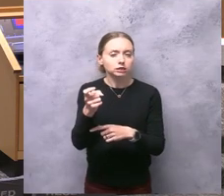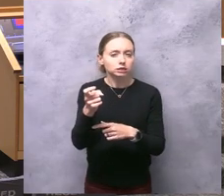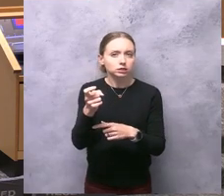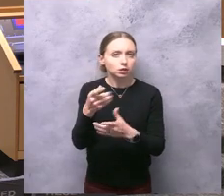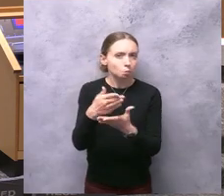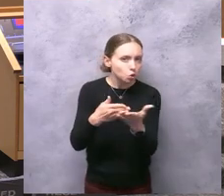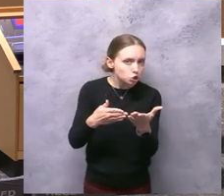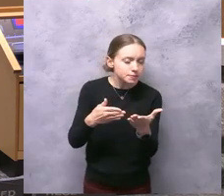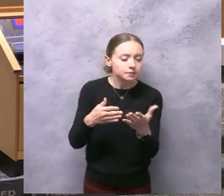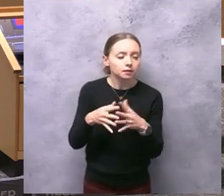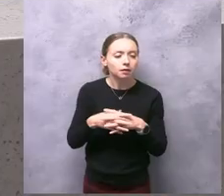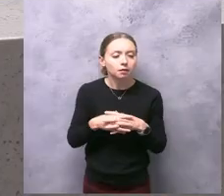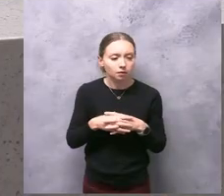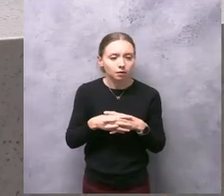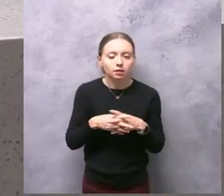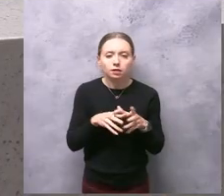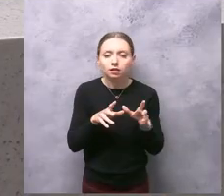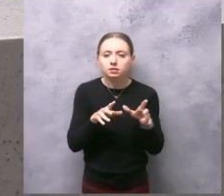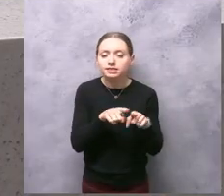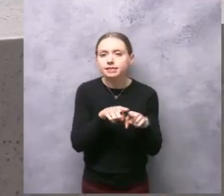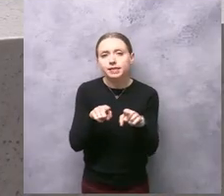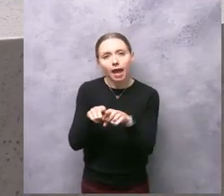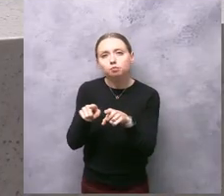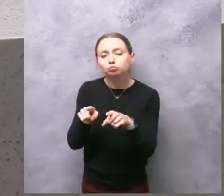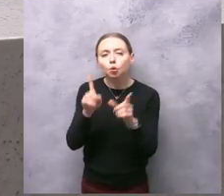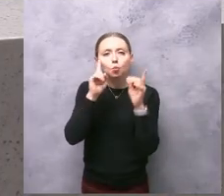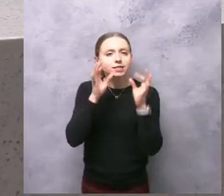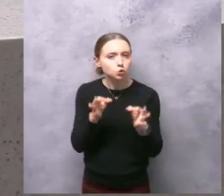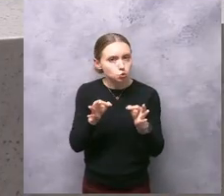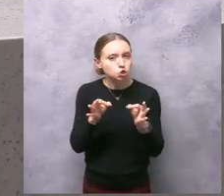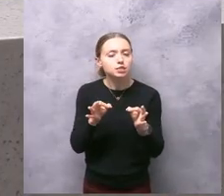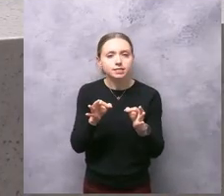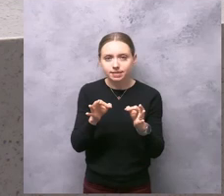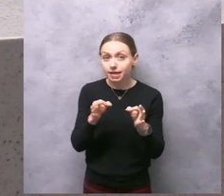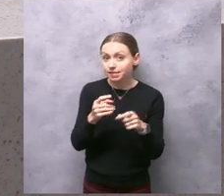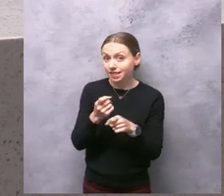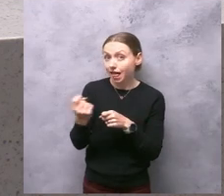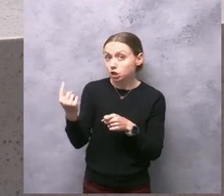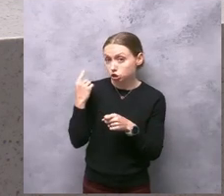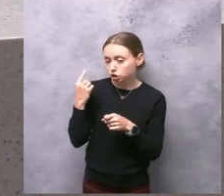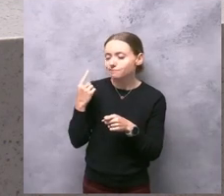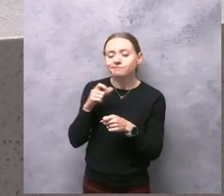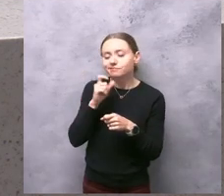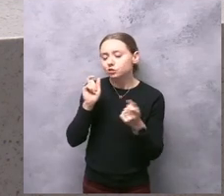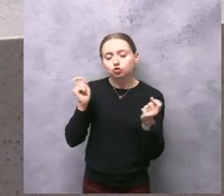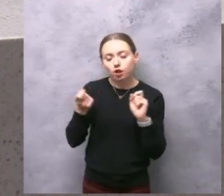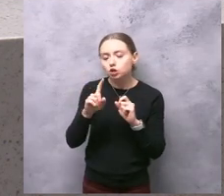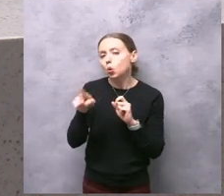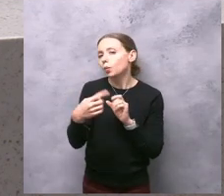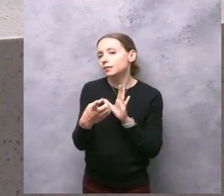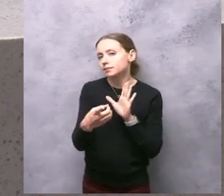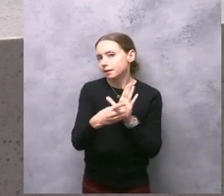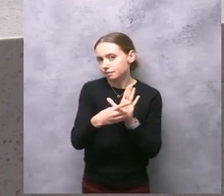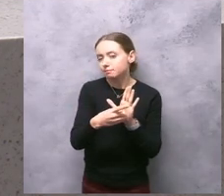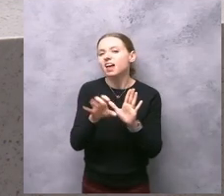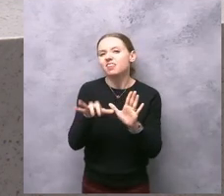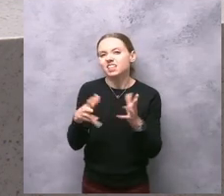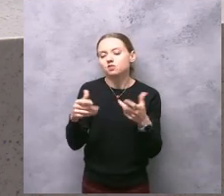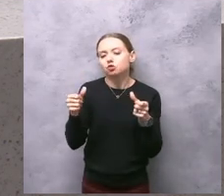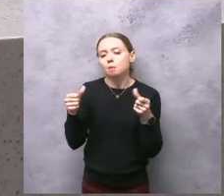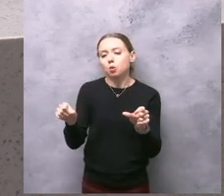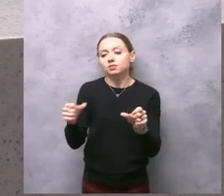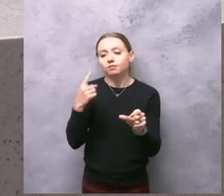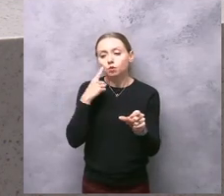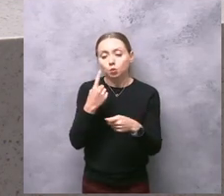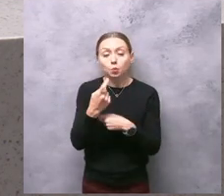portion. It's the same resolution as last year. It did not change, just the date would change. And that's been posted for a year